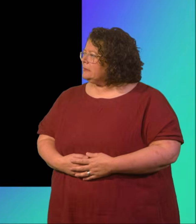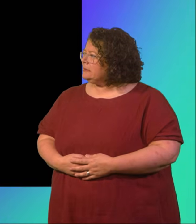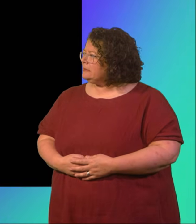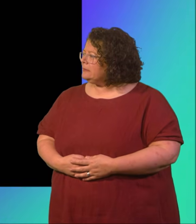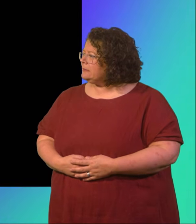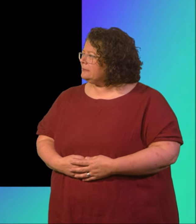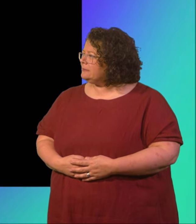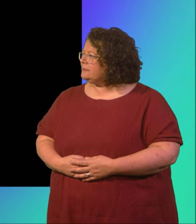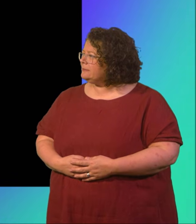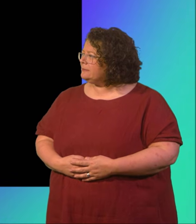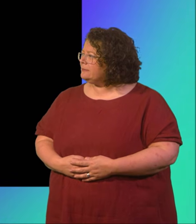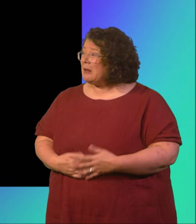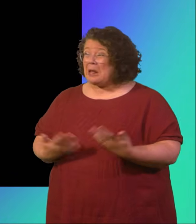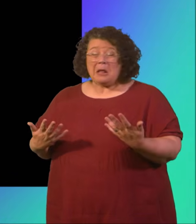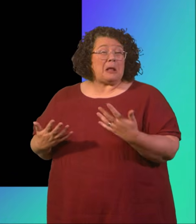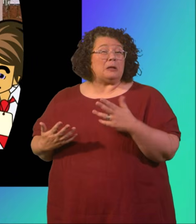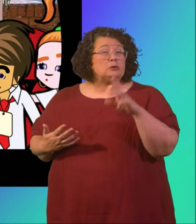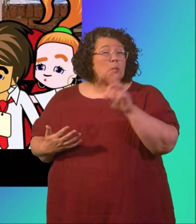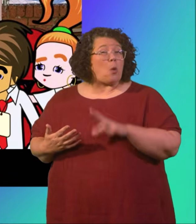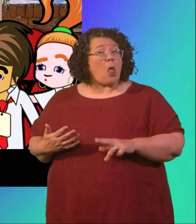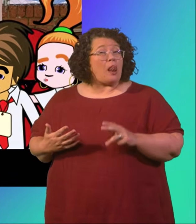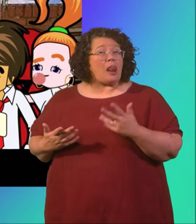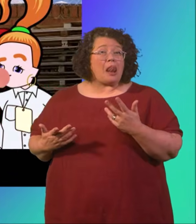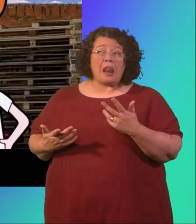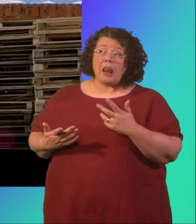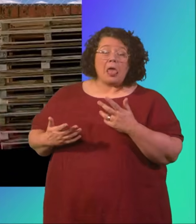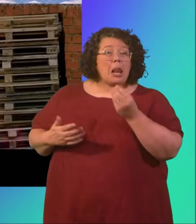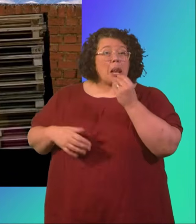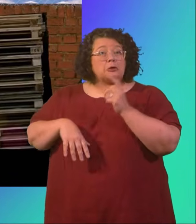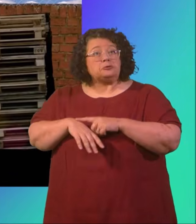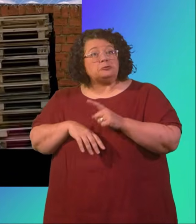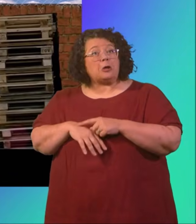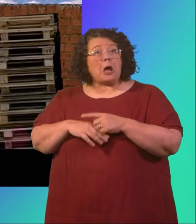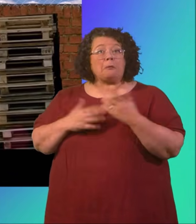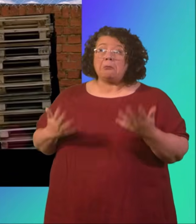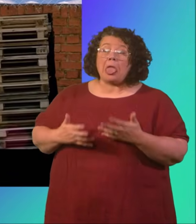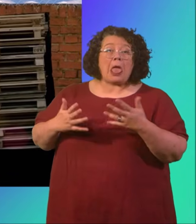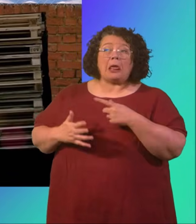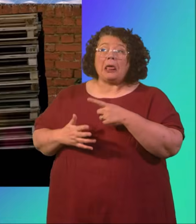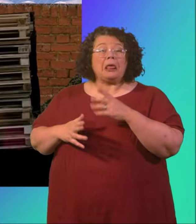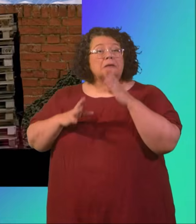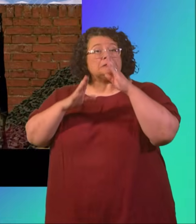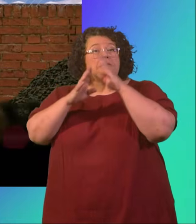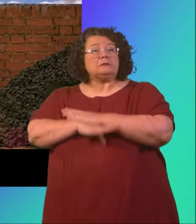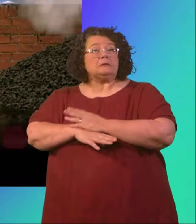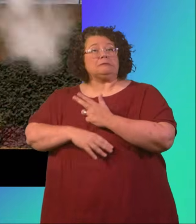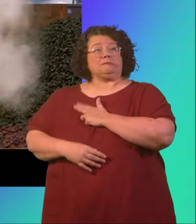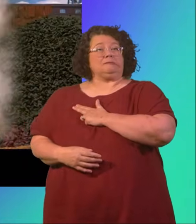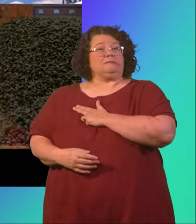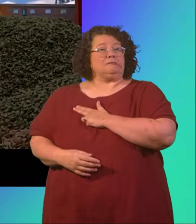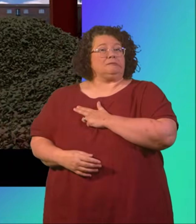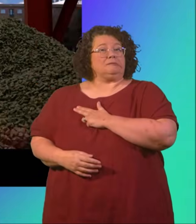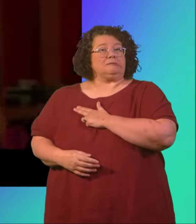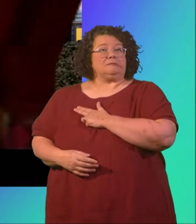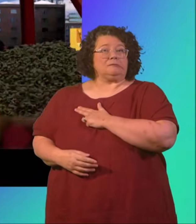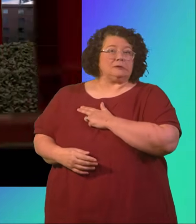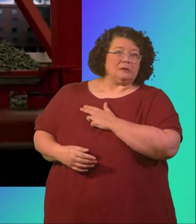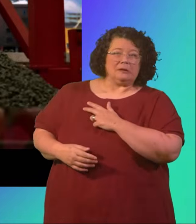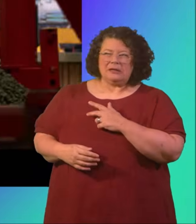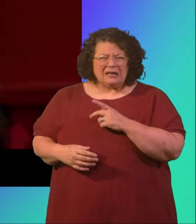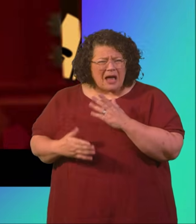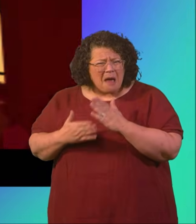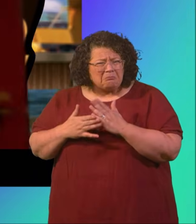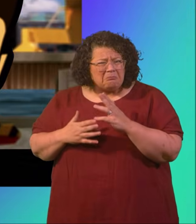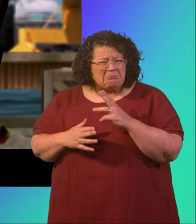It was just another ordinary day at school. It was lunchtime and Ryan, being a secret agent, was on a top-secret mission. He's a secret